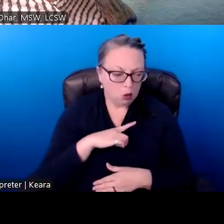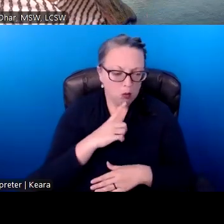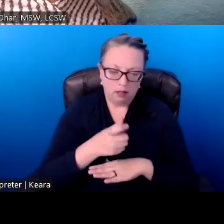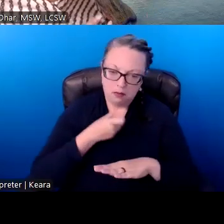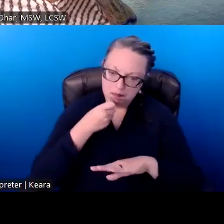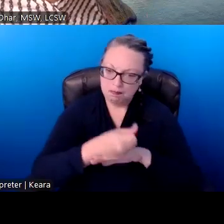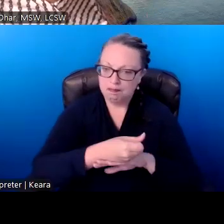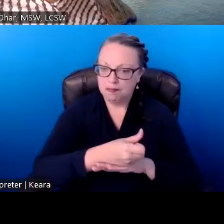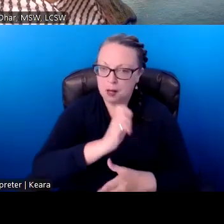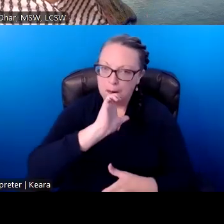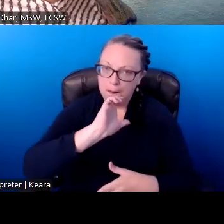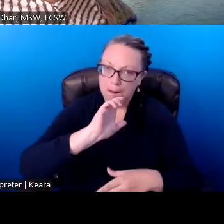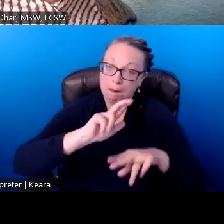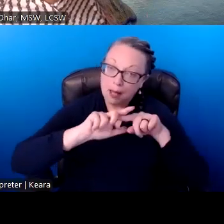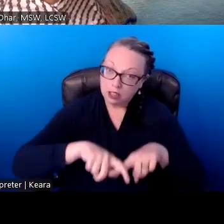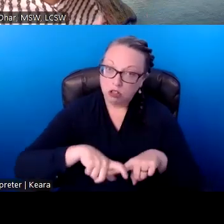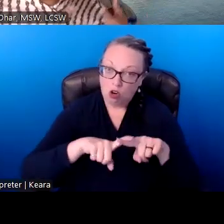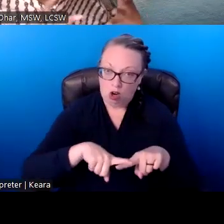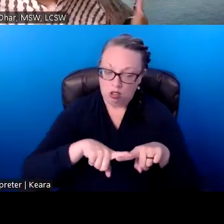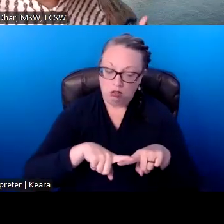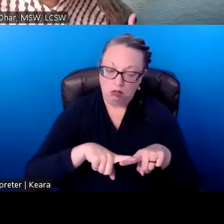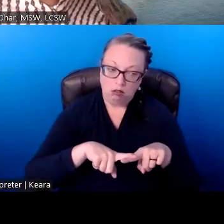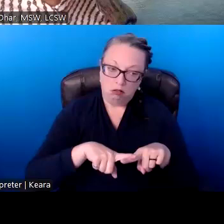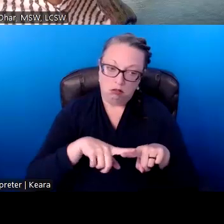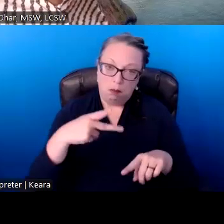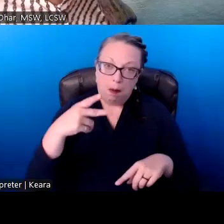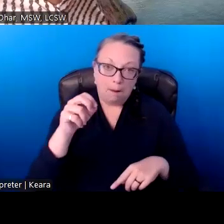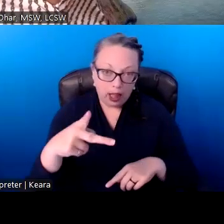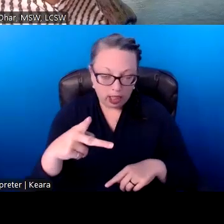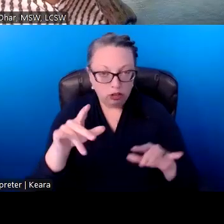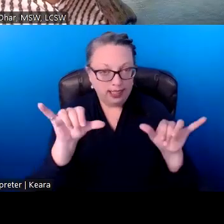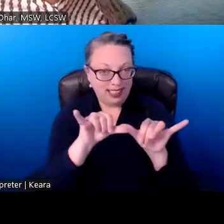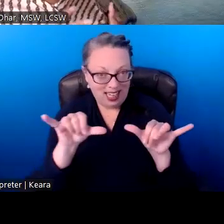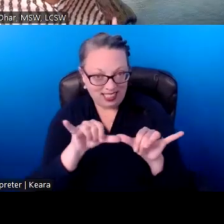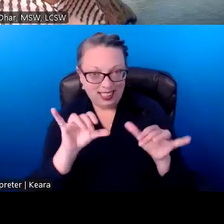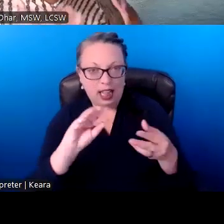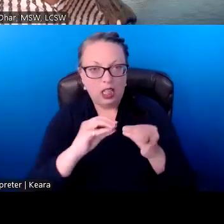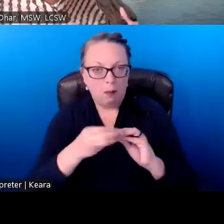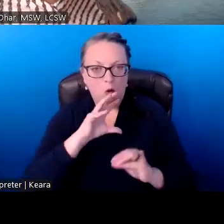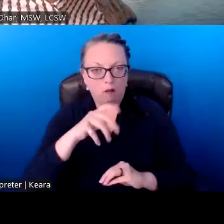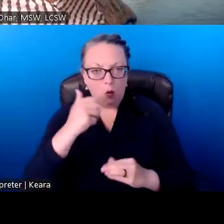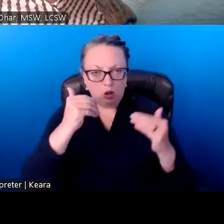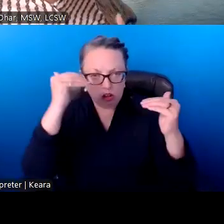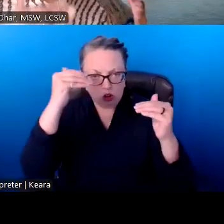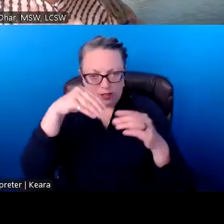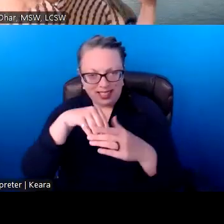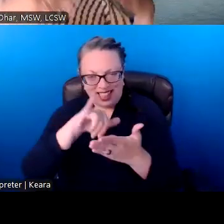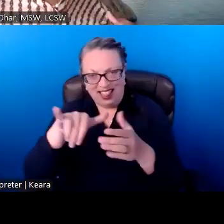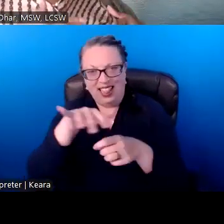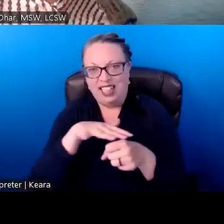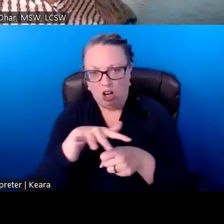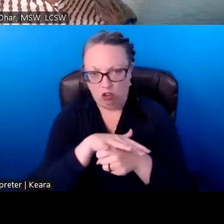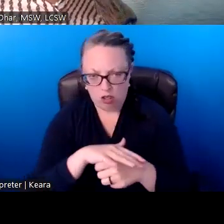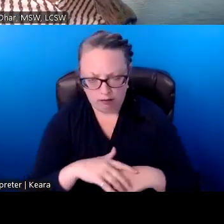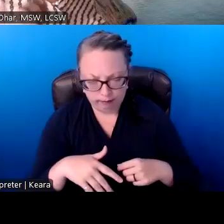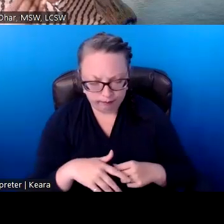them based on the population density and the number of older adult that is prevalent in